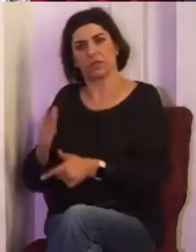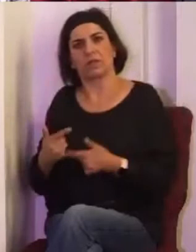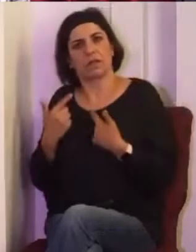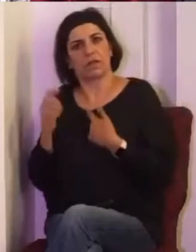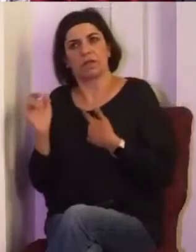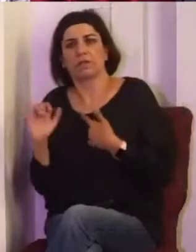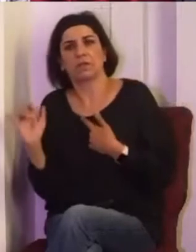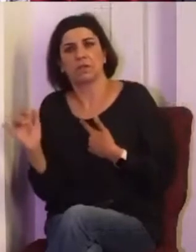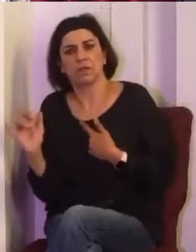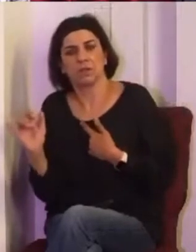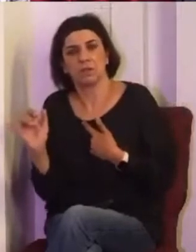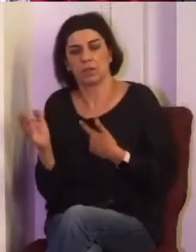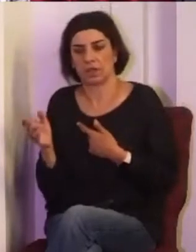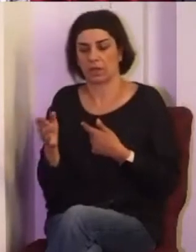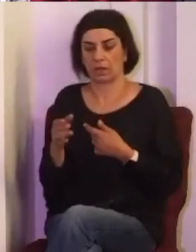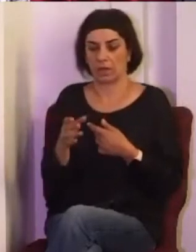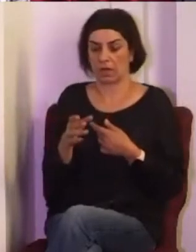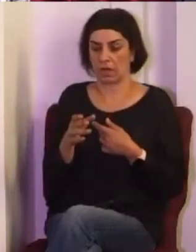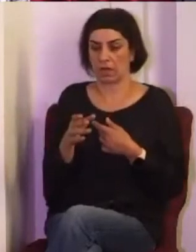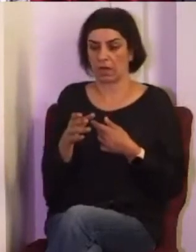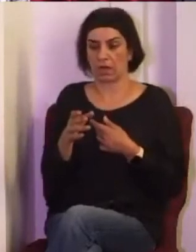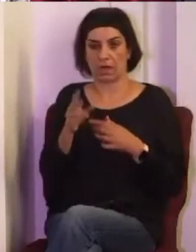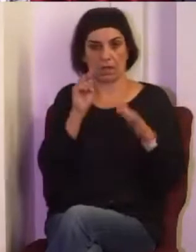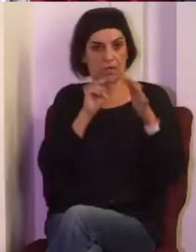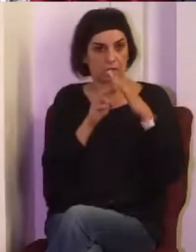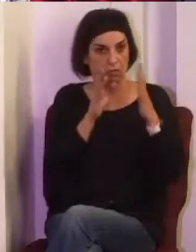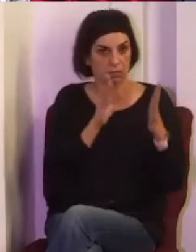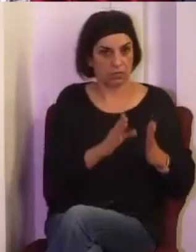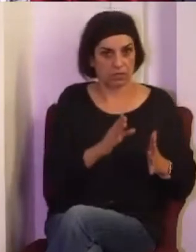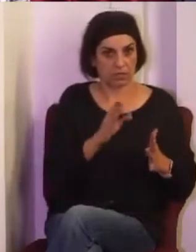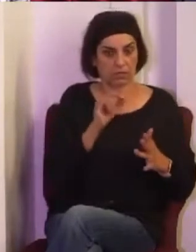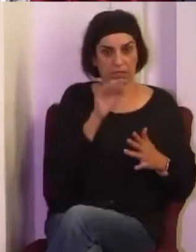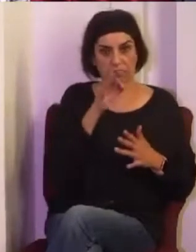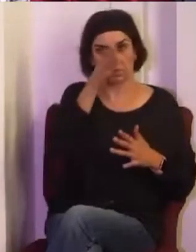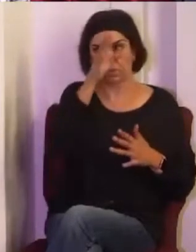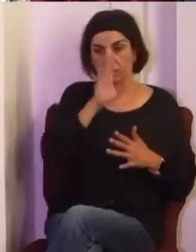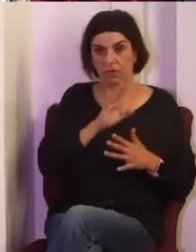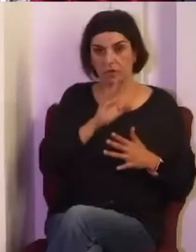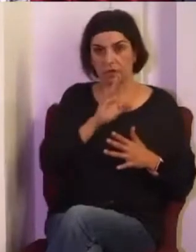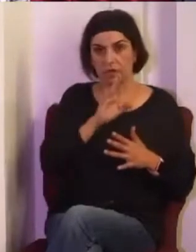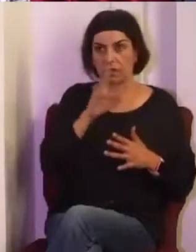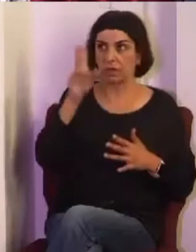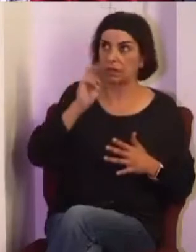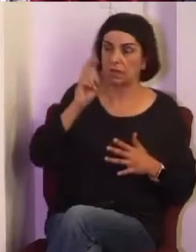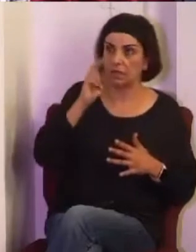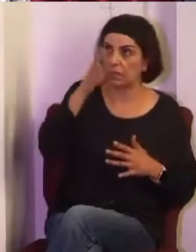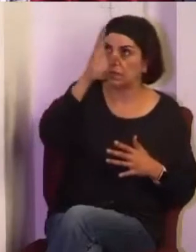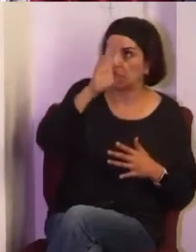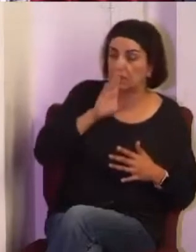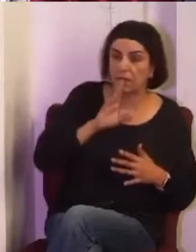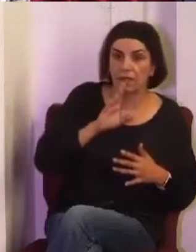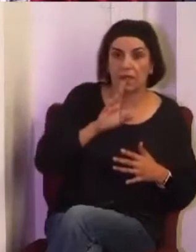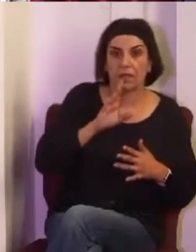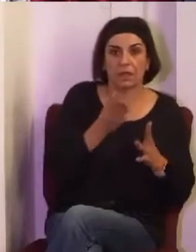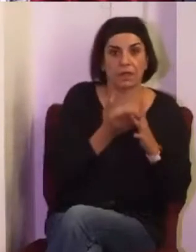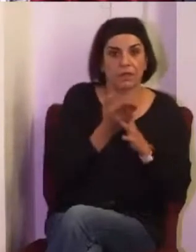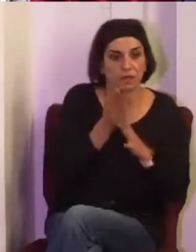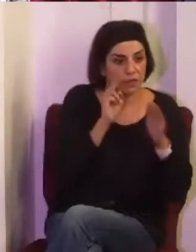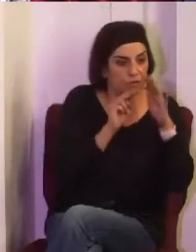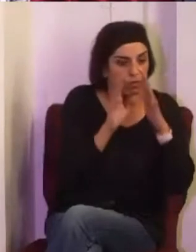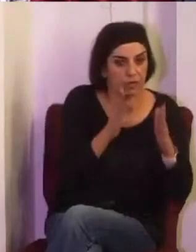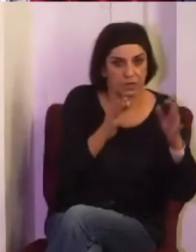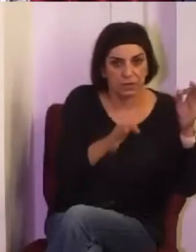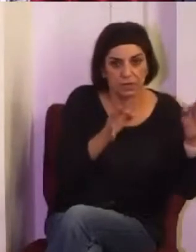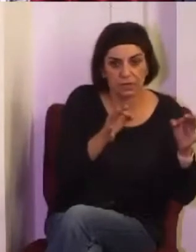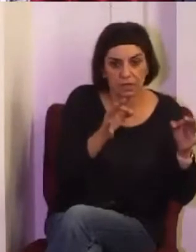They were going to trade in the prophets of God, hearing from God through the prophets and through the judges. They were